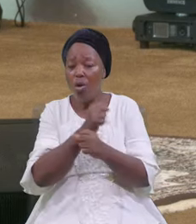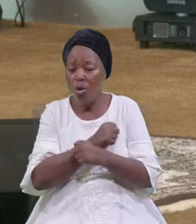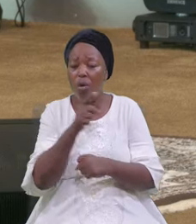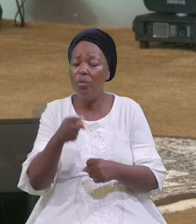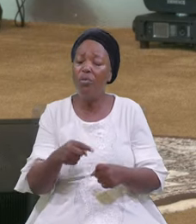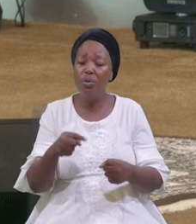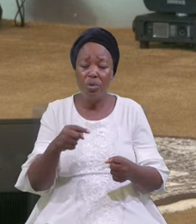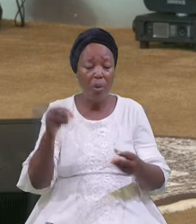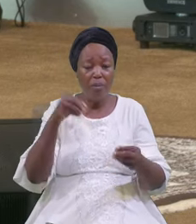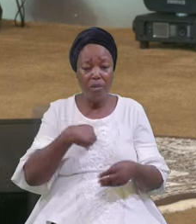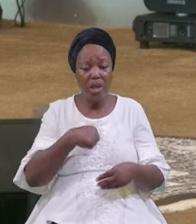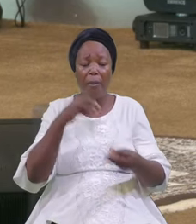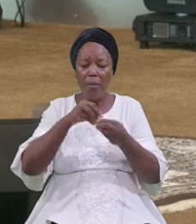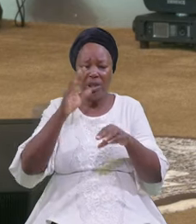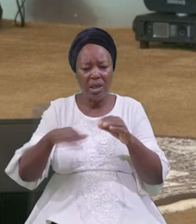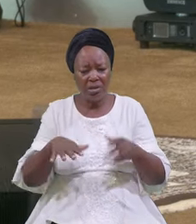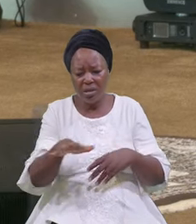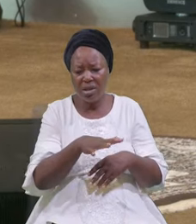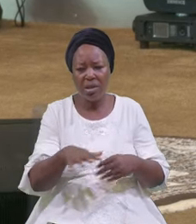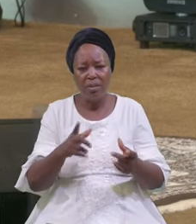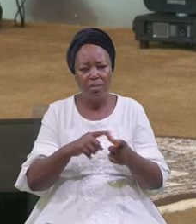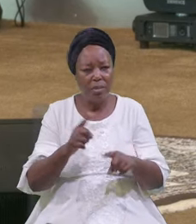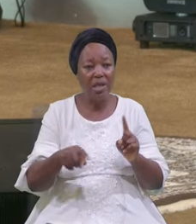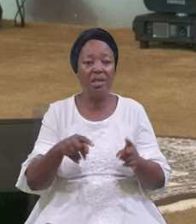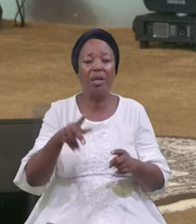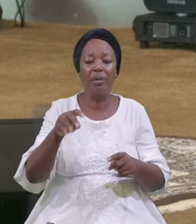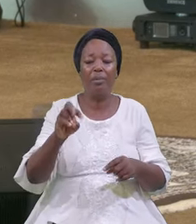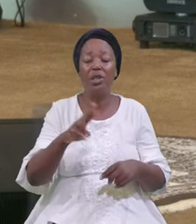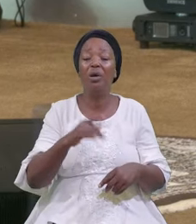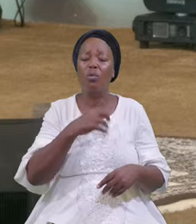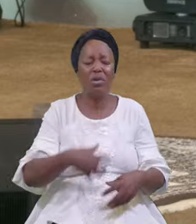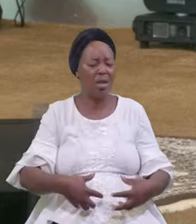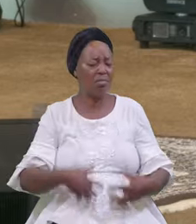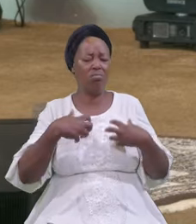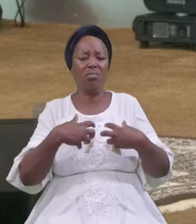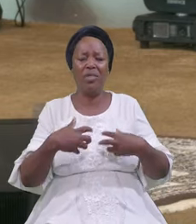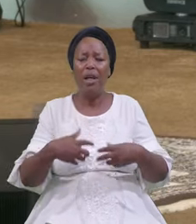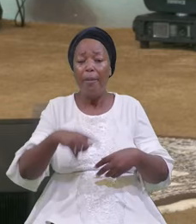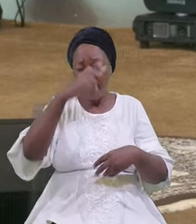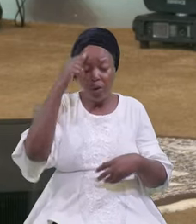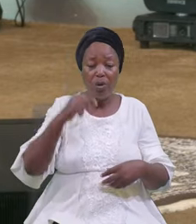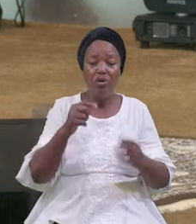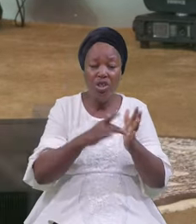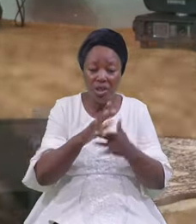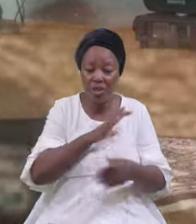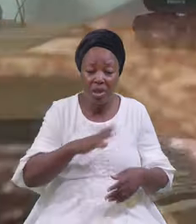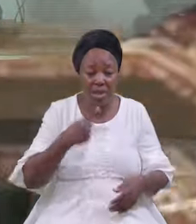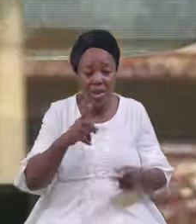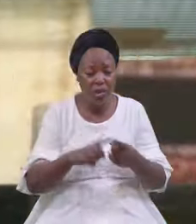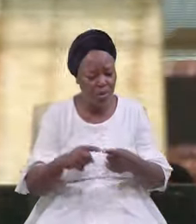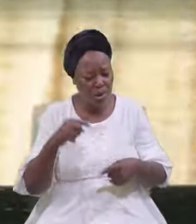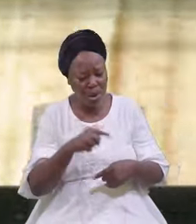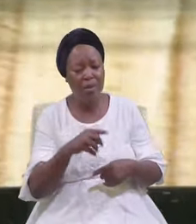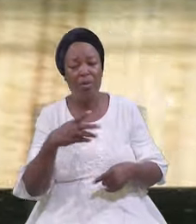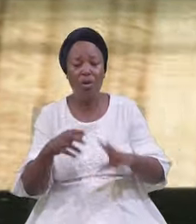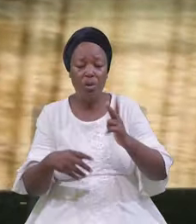he said unto him the third time, lovest thou me? Peter, don't